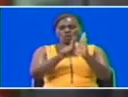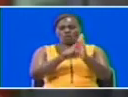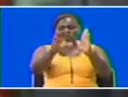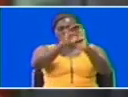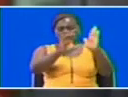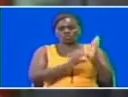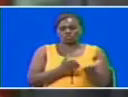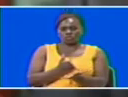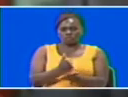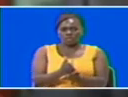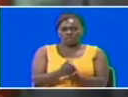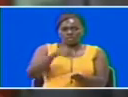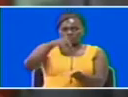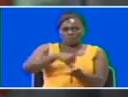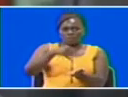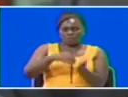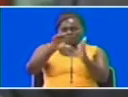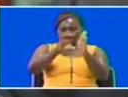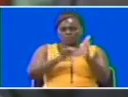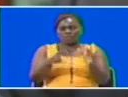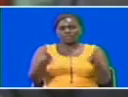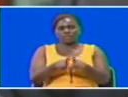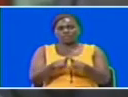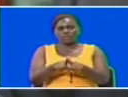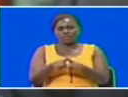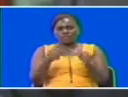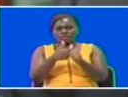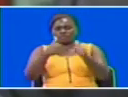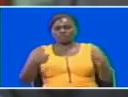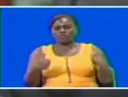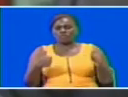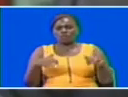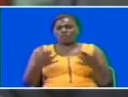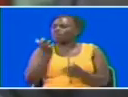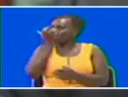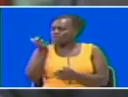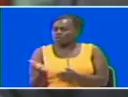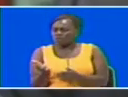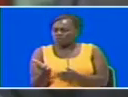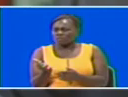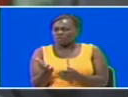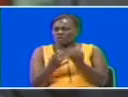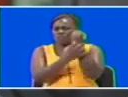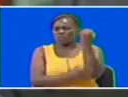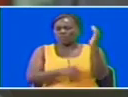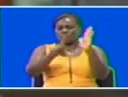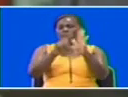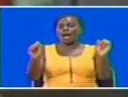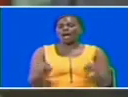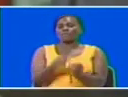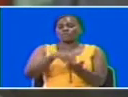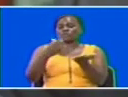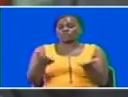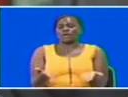constitutional rights guaranteed in the Constitution, and the Parliament face refuses or neglects to act the required legislation, as has happened in this case,